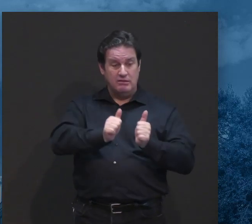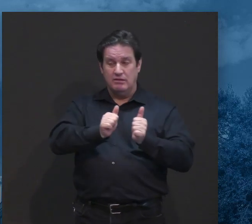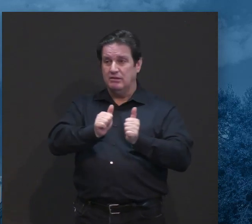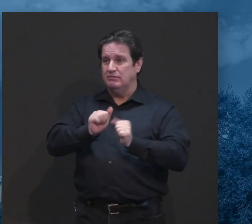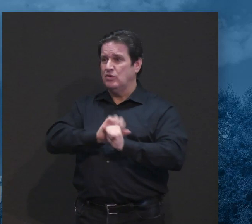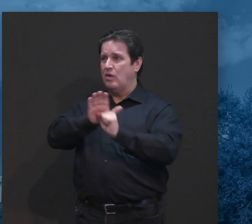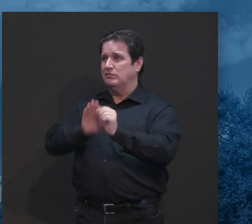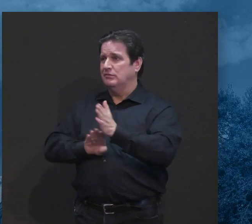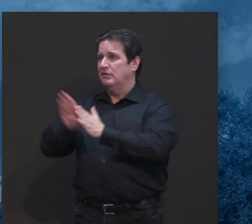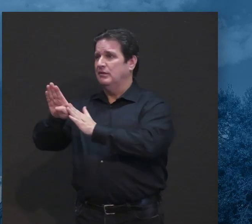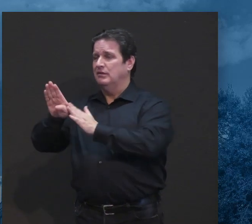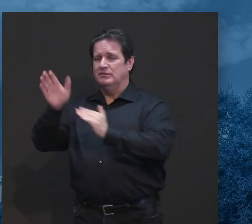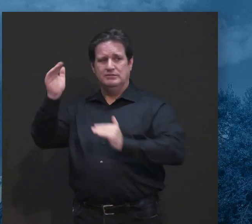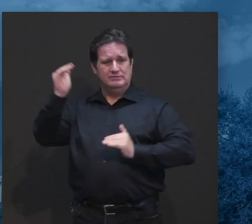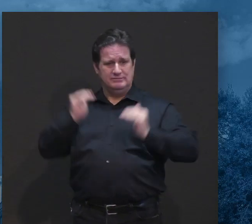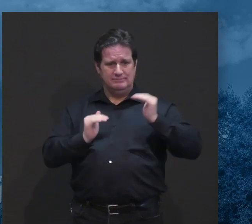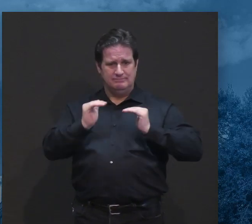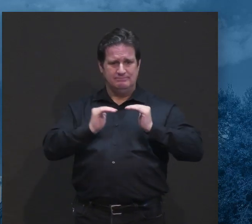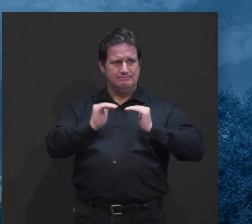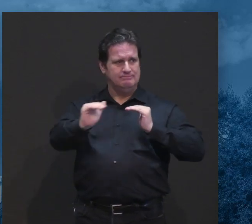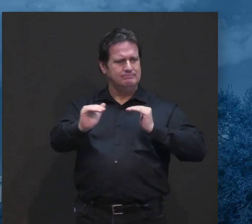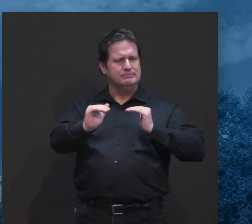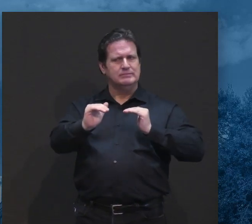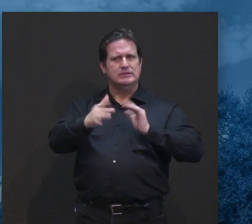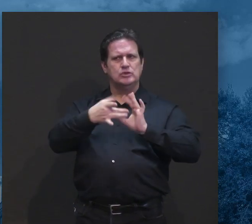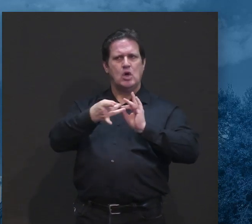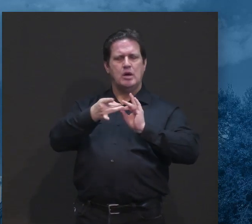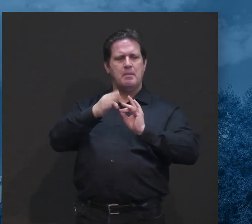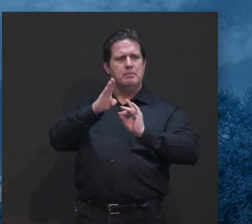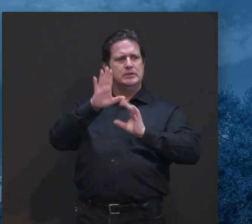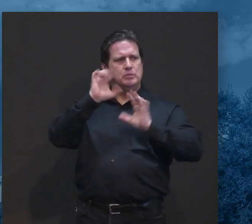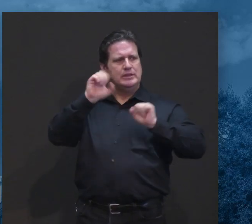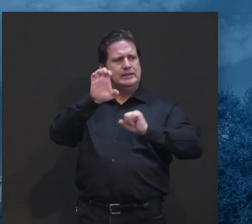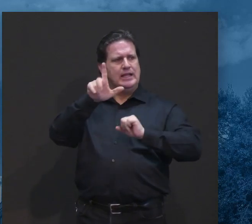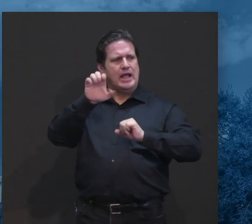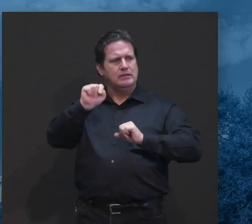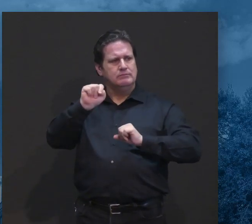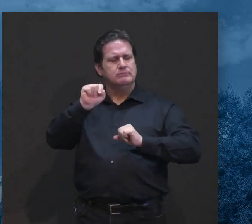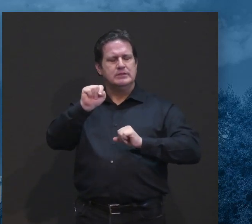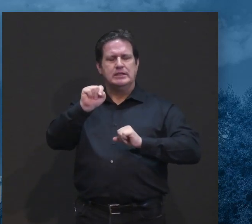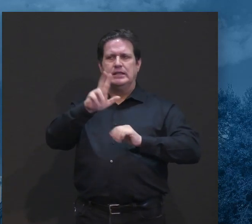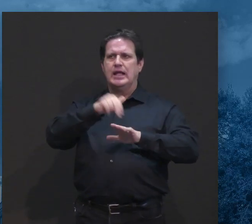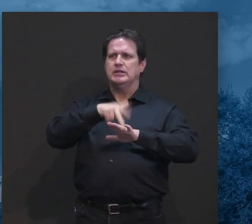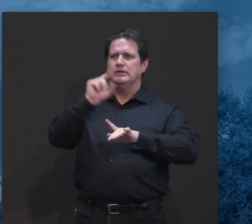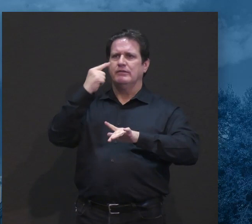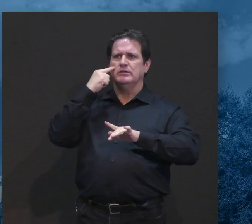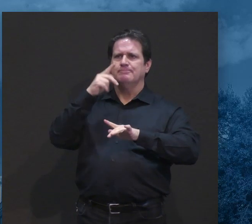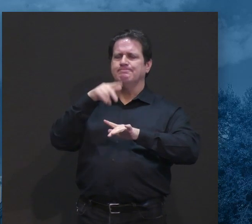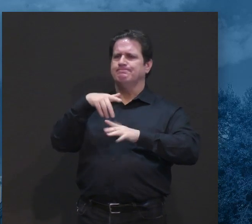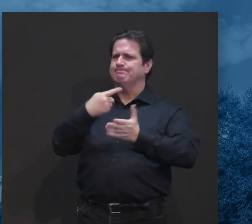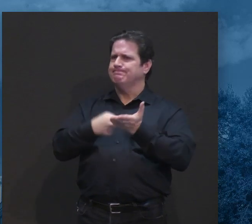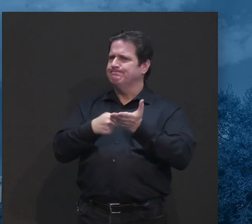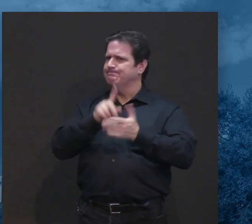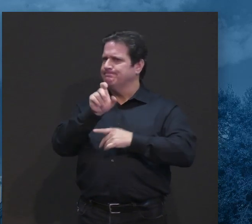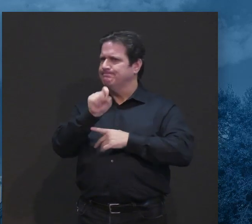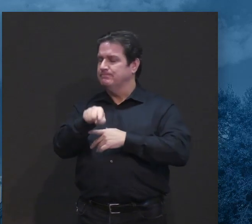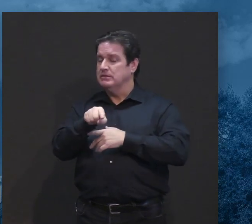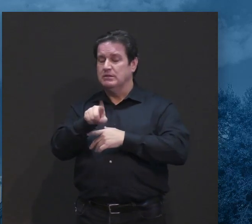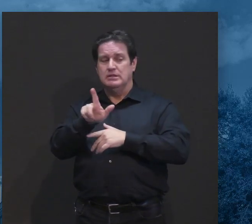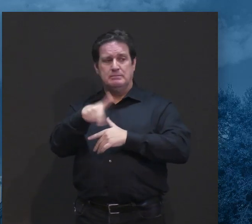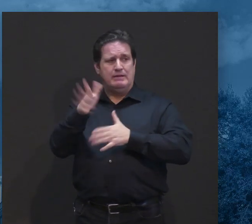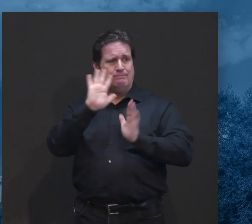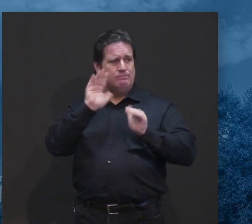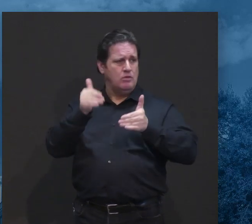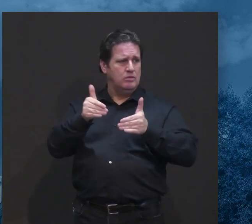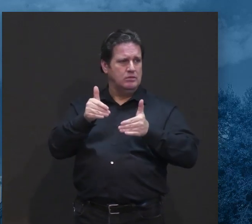mentioned the call with the president-elect and the national governors. You know, that was a big